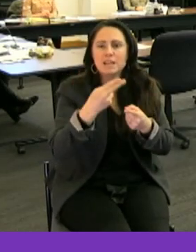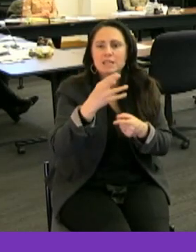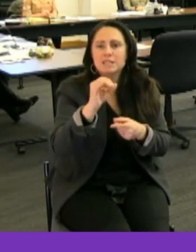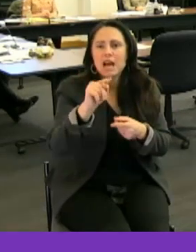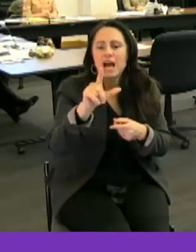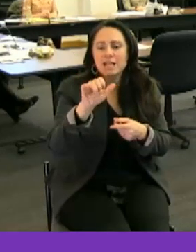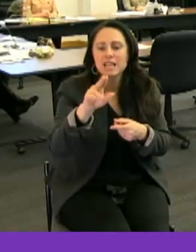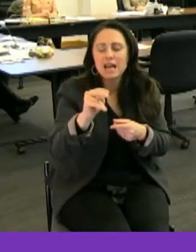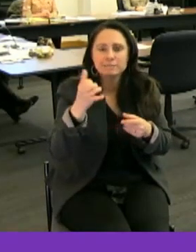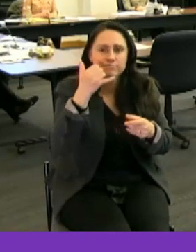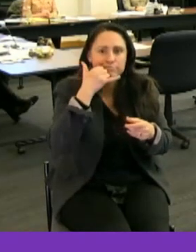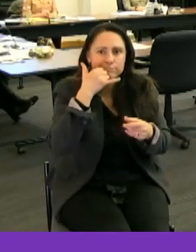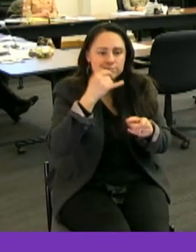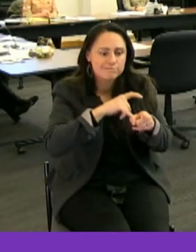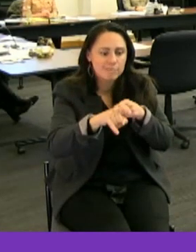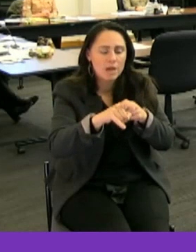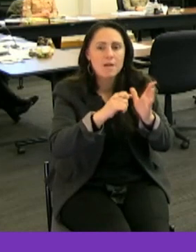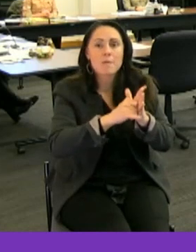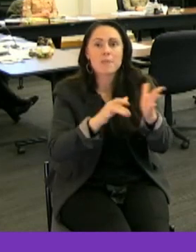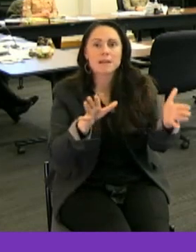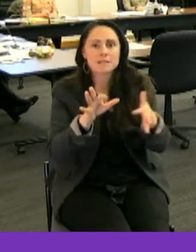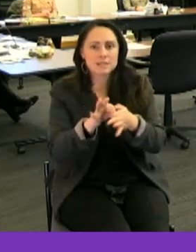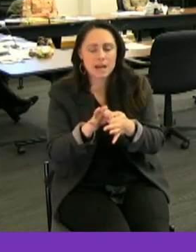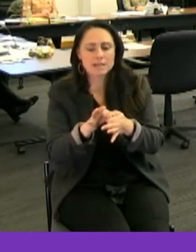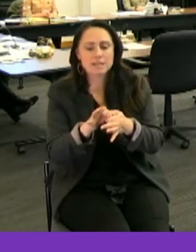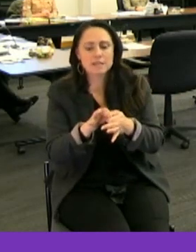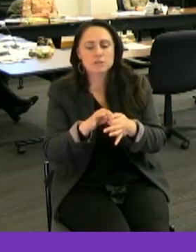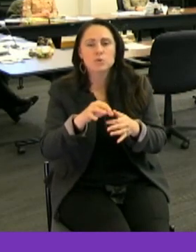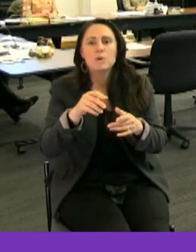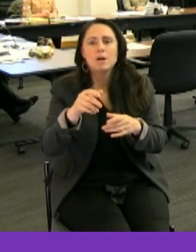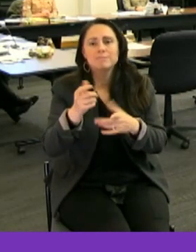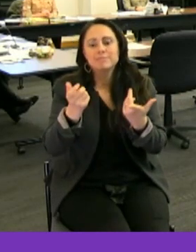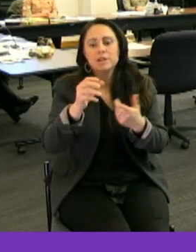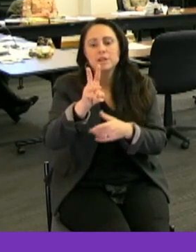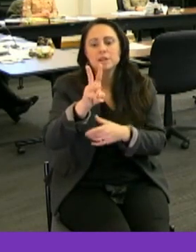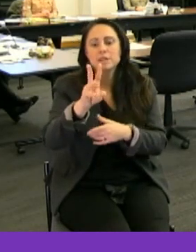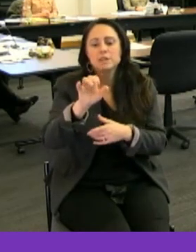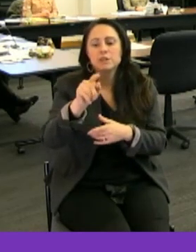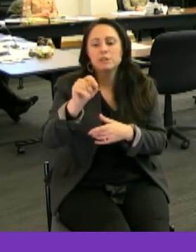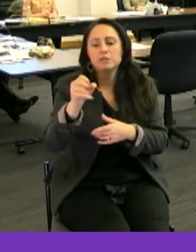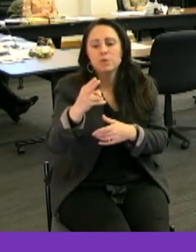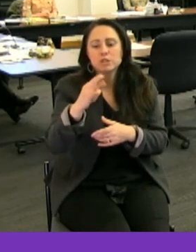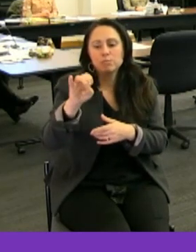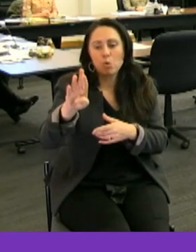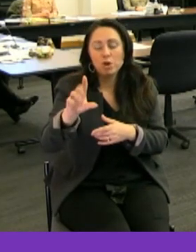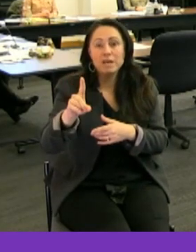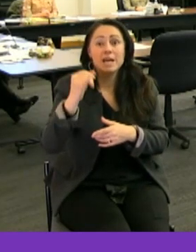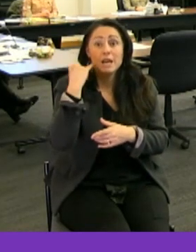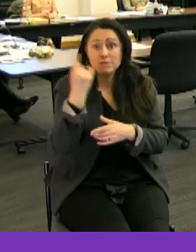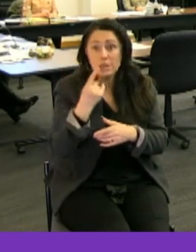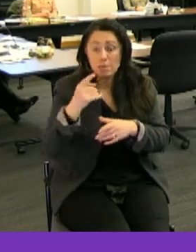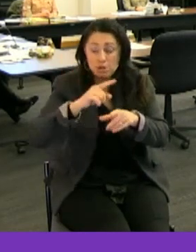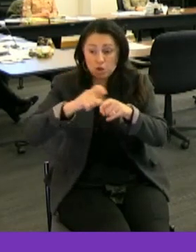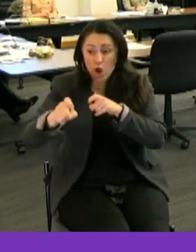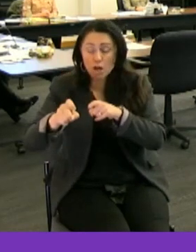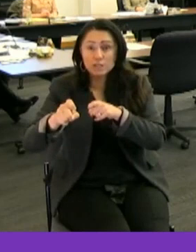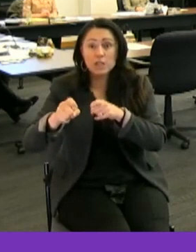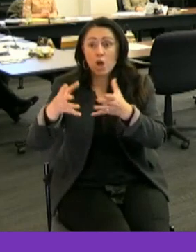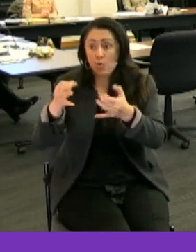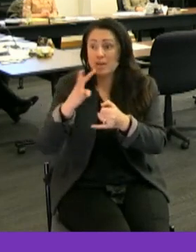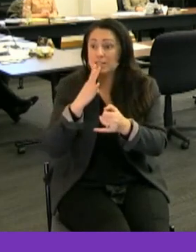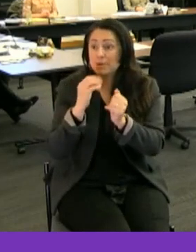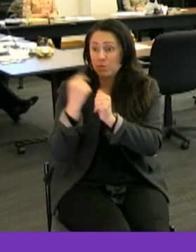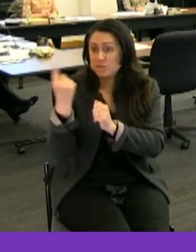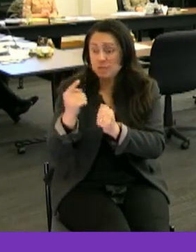hotline. That is definitely tied to our welcome desk and also the switchboard. So if someone calls in, they would like to speak to someone, they can select